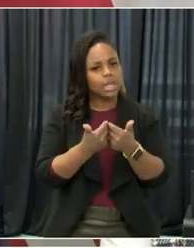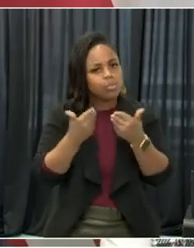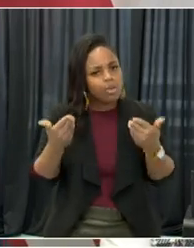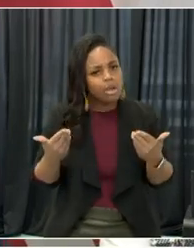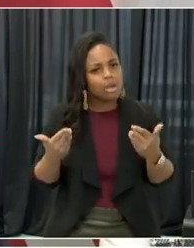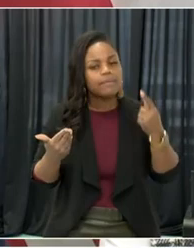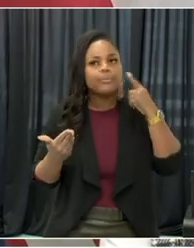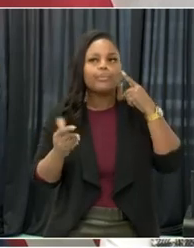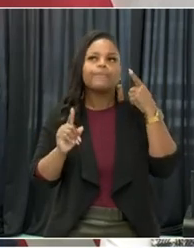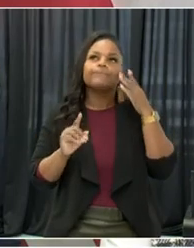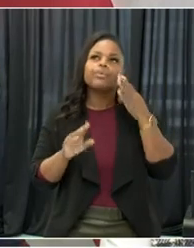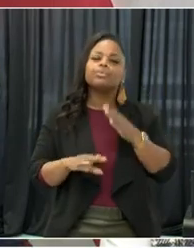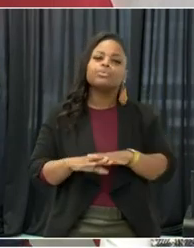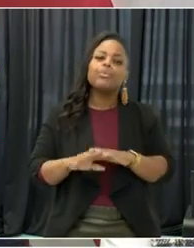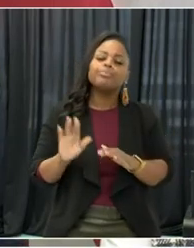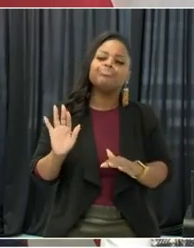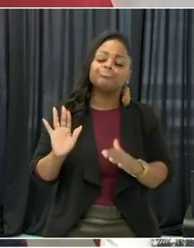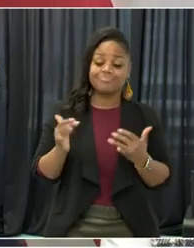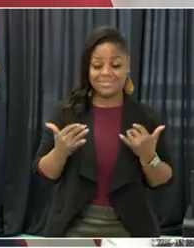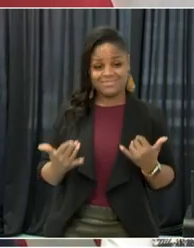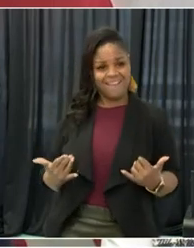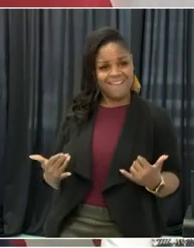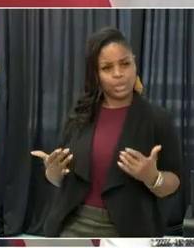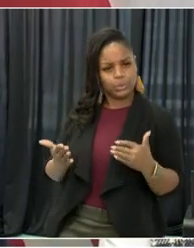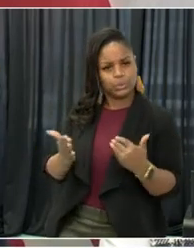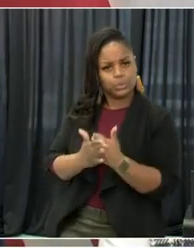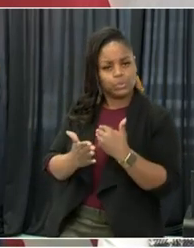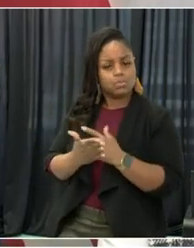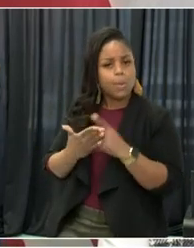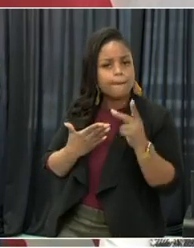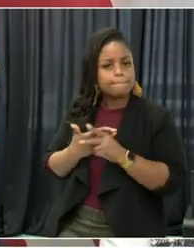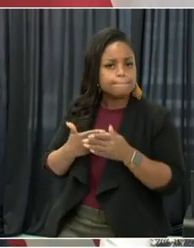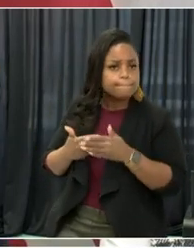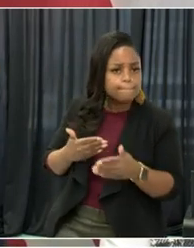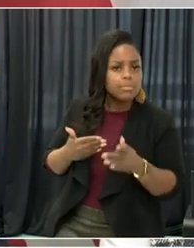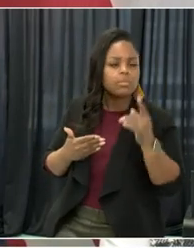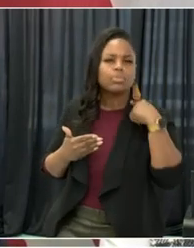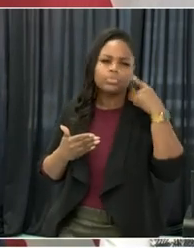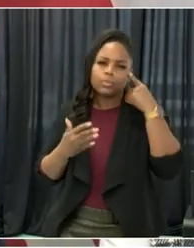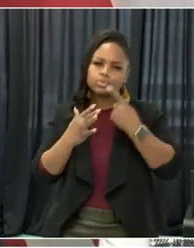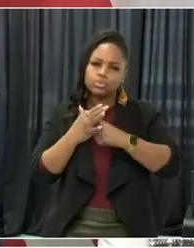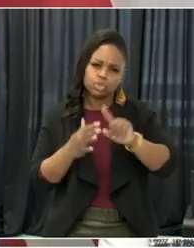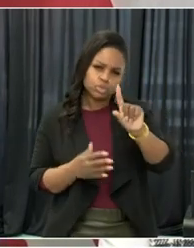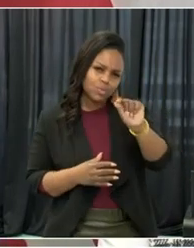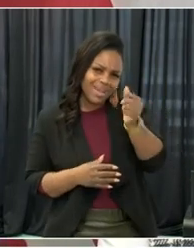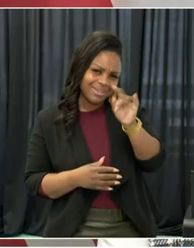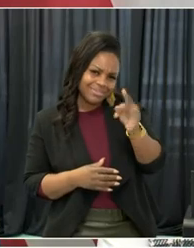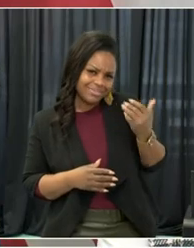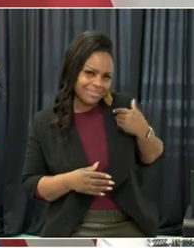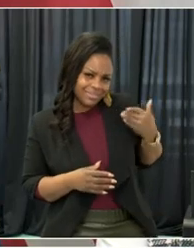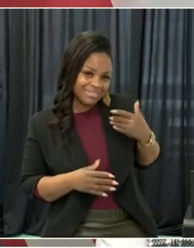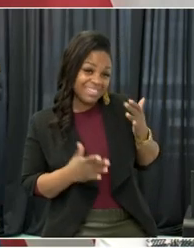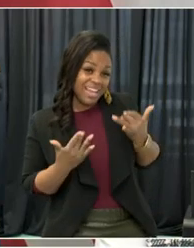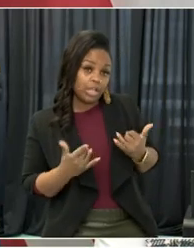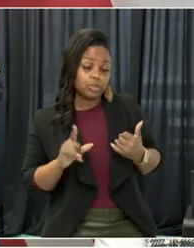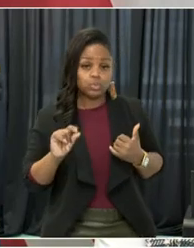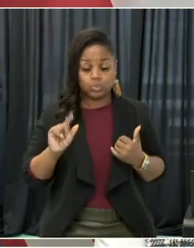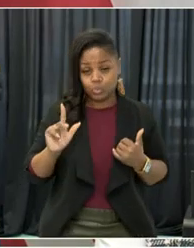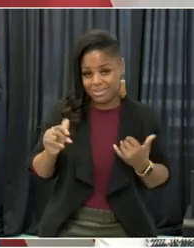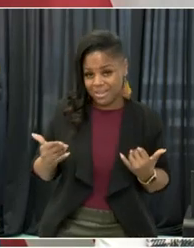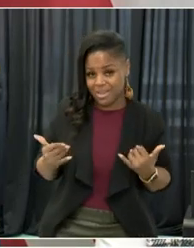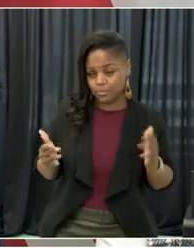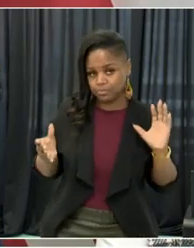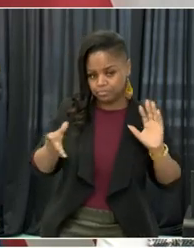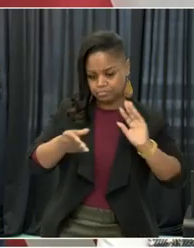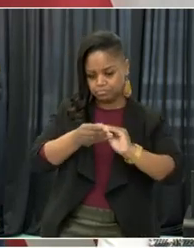on these relatively new programs. I think we started in 2018 in earnest, and it's now 2023. So 5